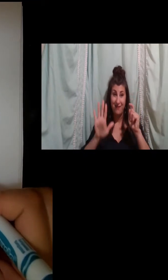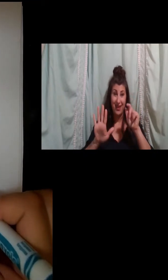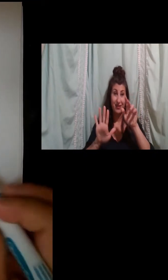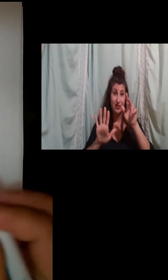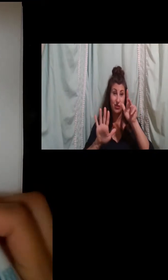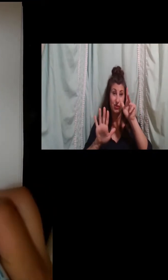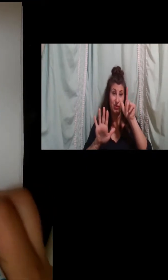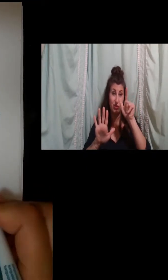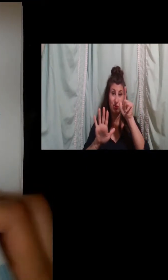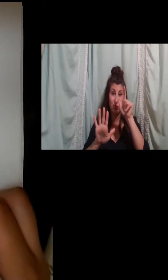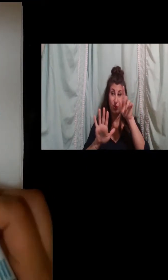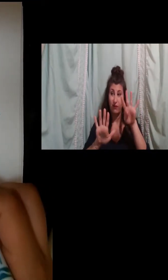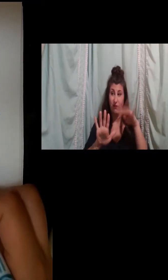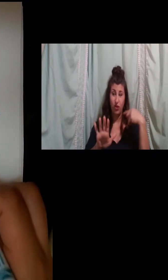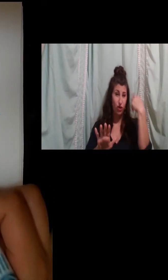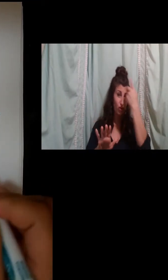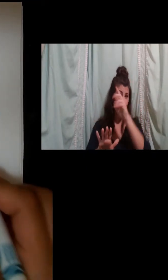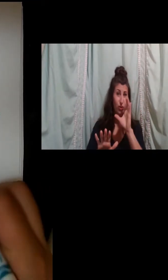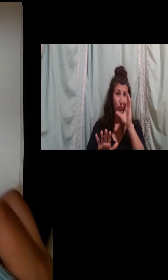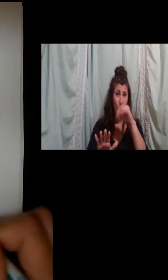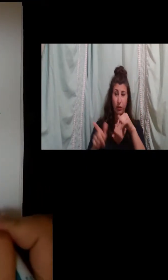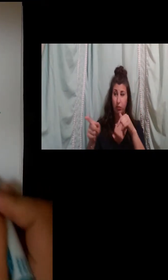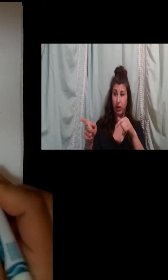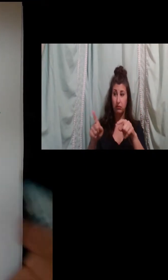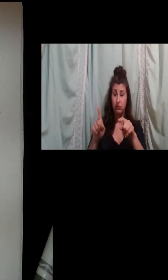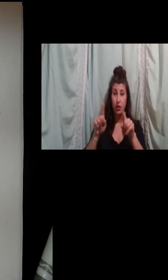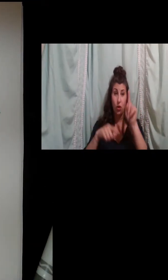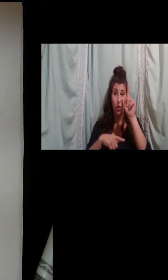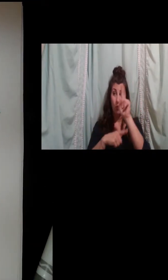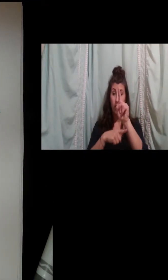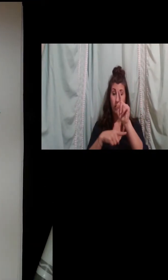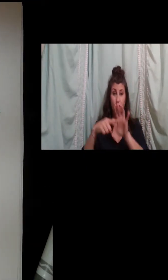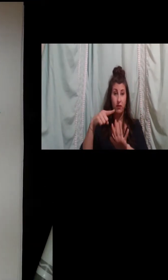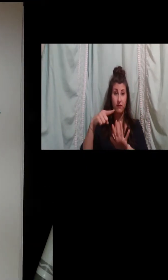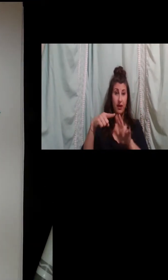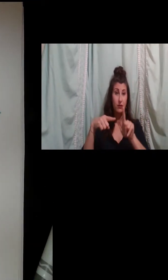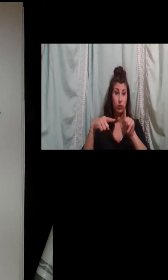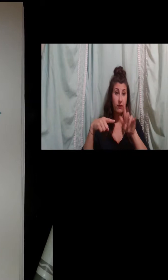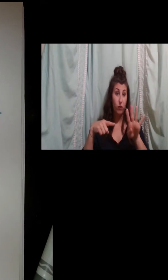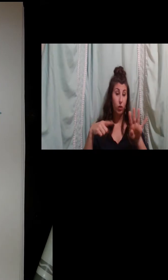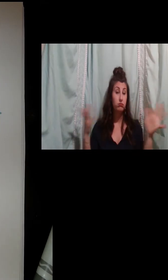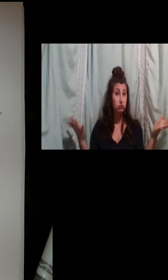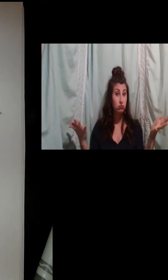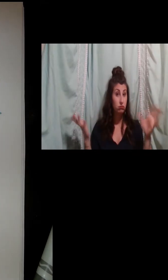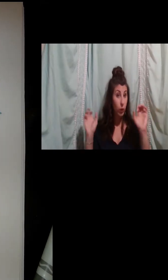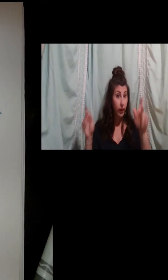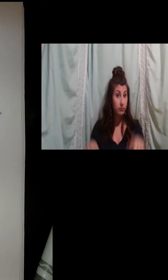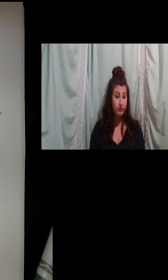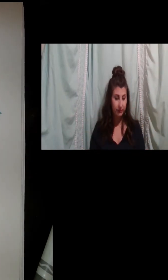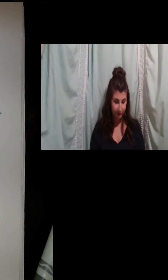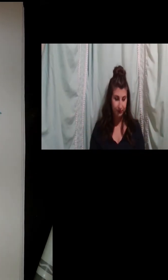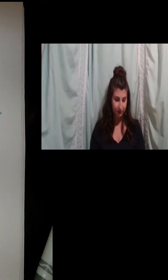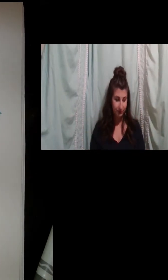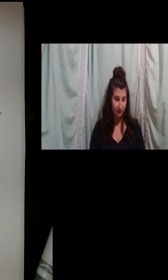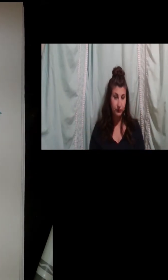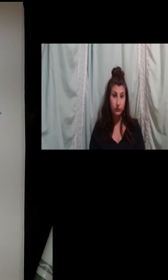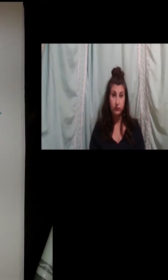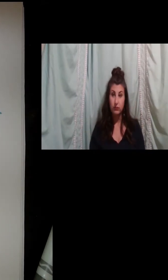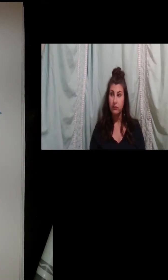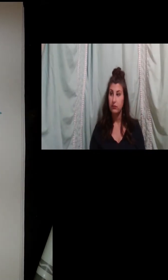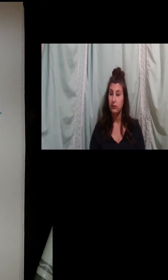to the 24th. This fraction looks a little weird. So I have that. Okay.